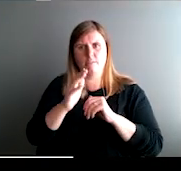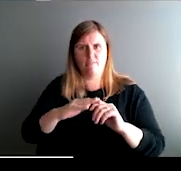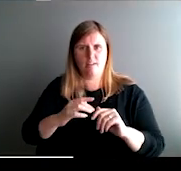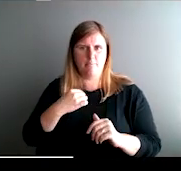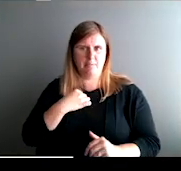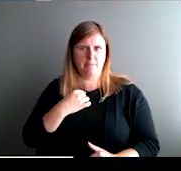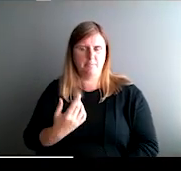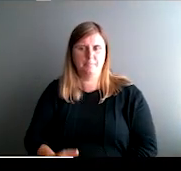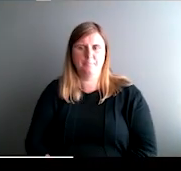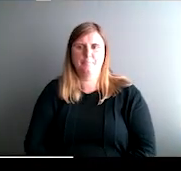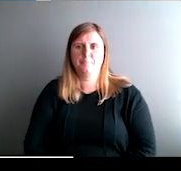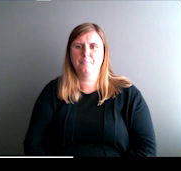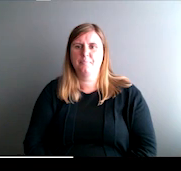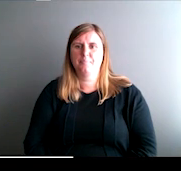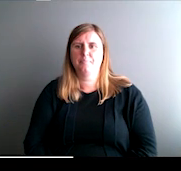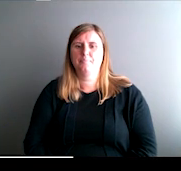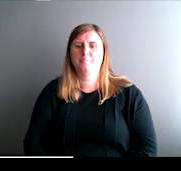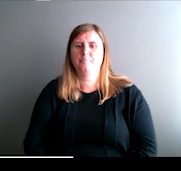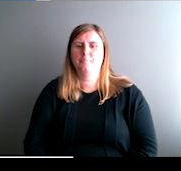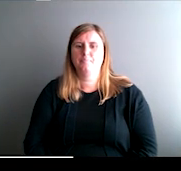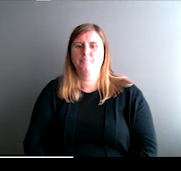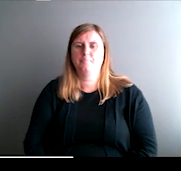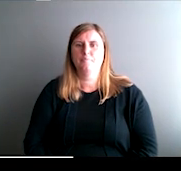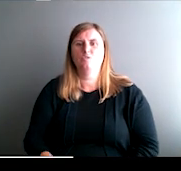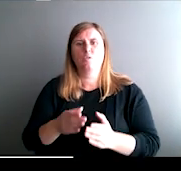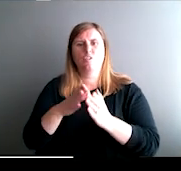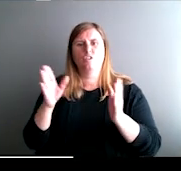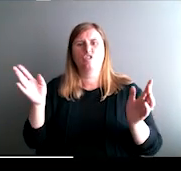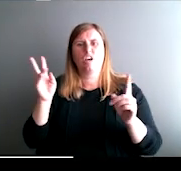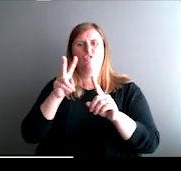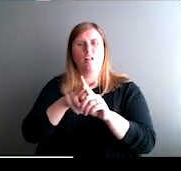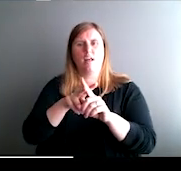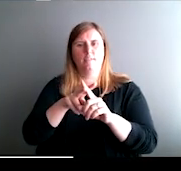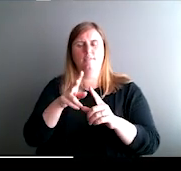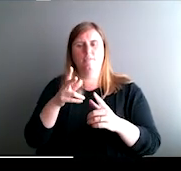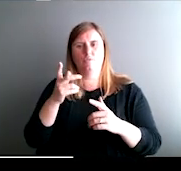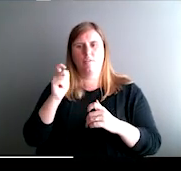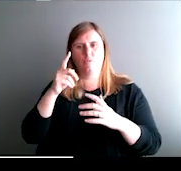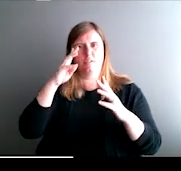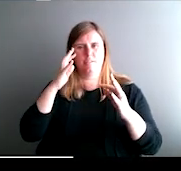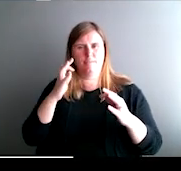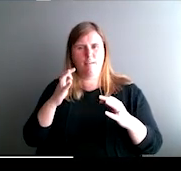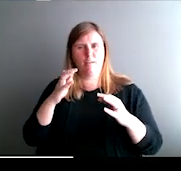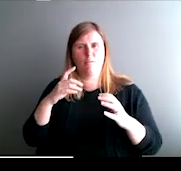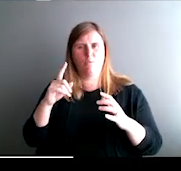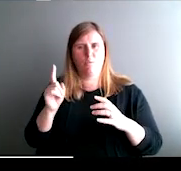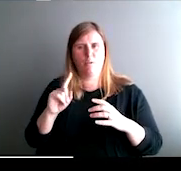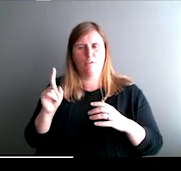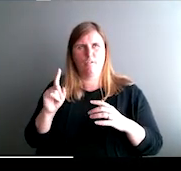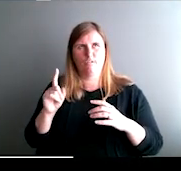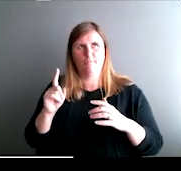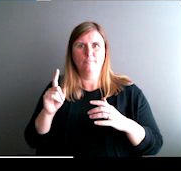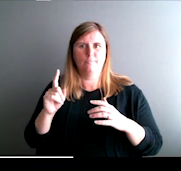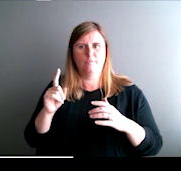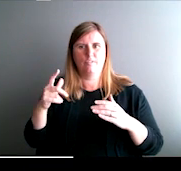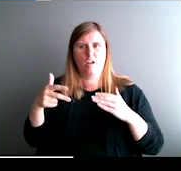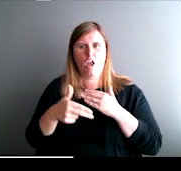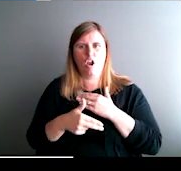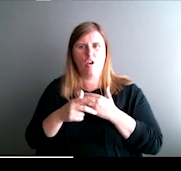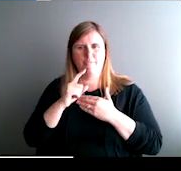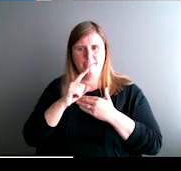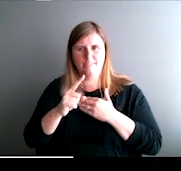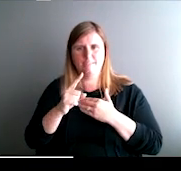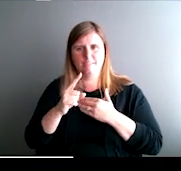have. So that idea of generalized, you have to decide where your cutoff